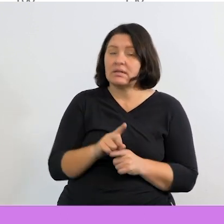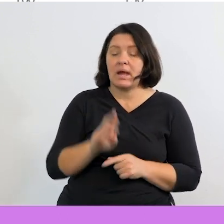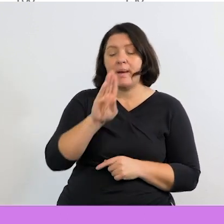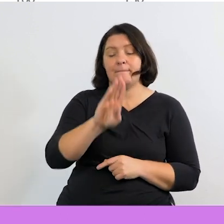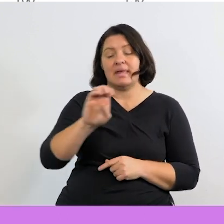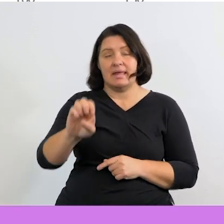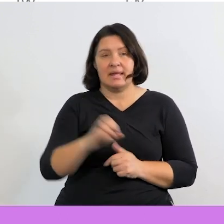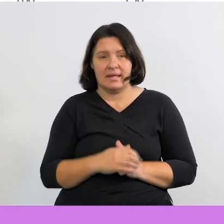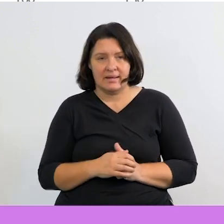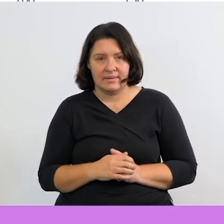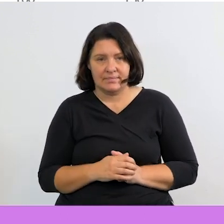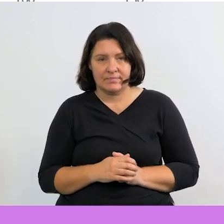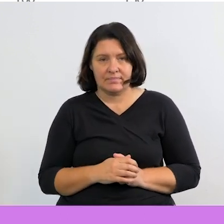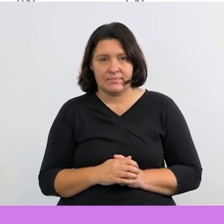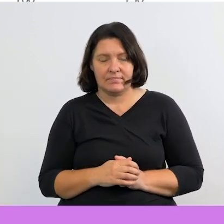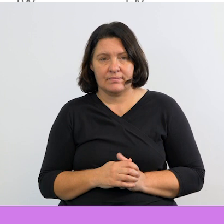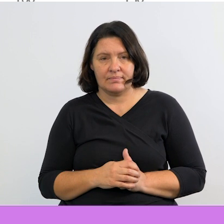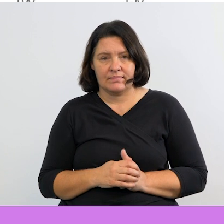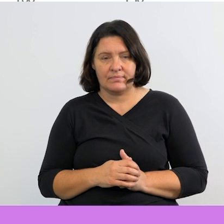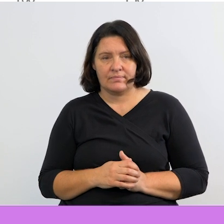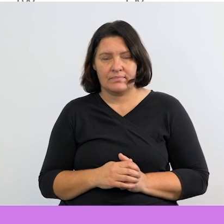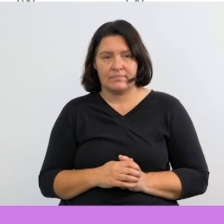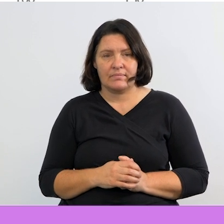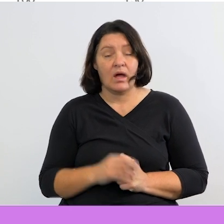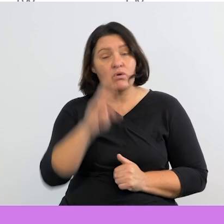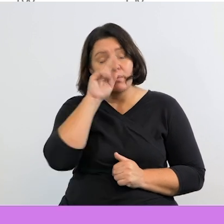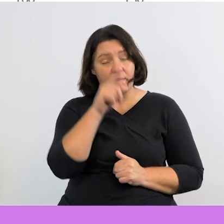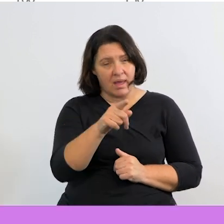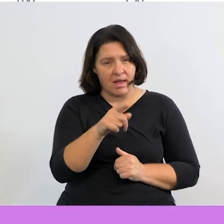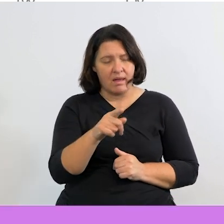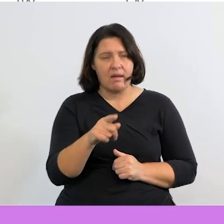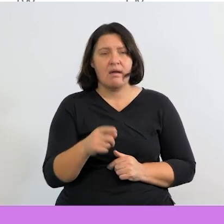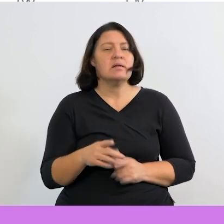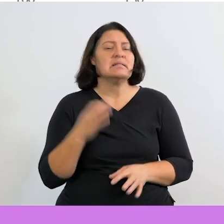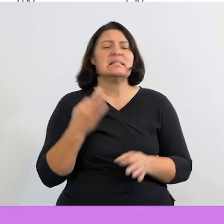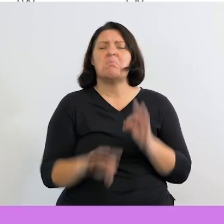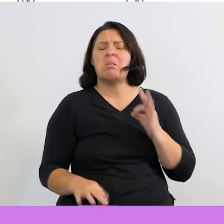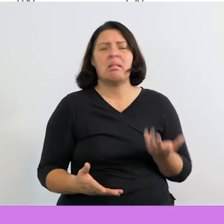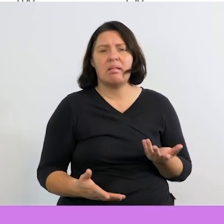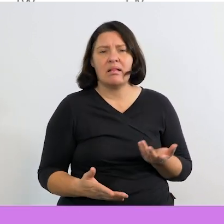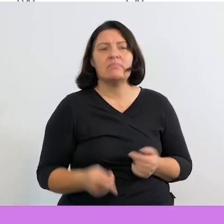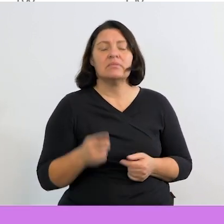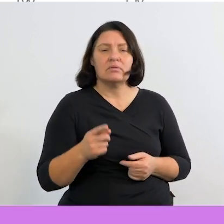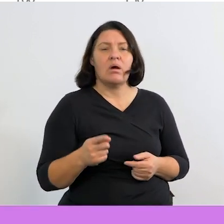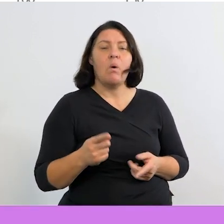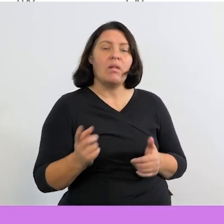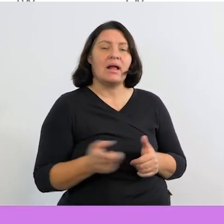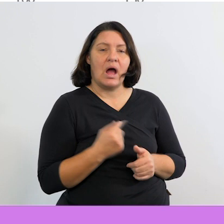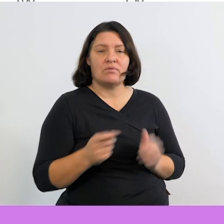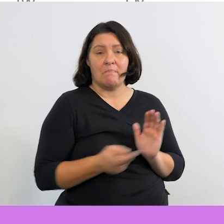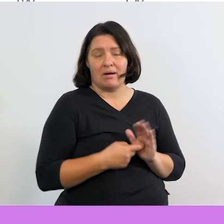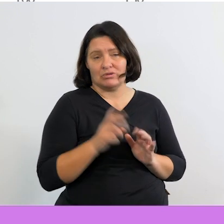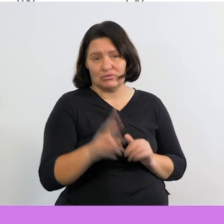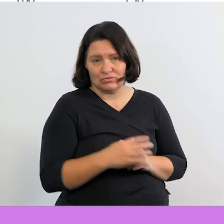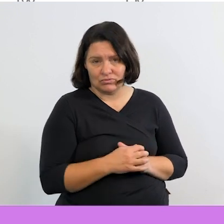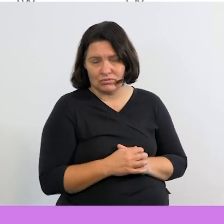that? I should label it as BE. All right, and remember, as simple as it may seem, this will all count